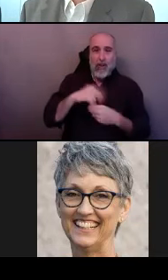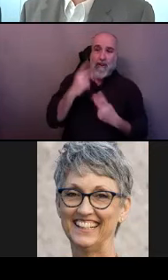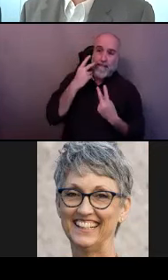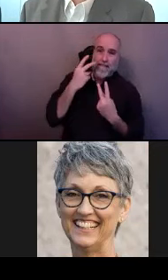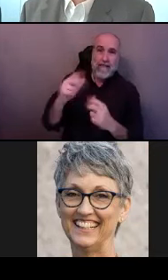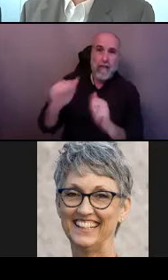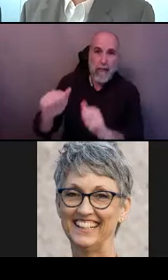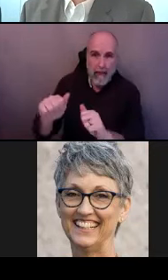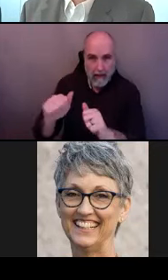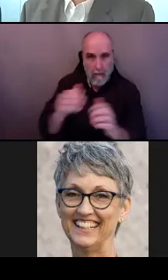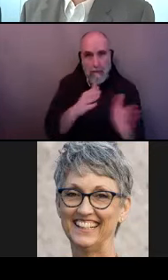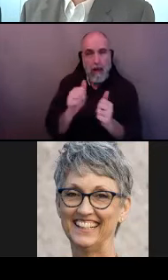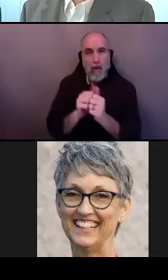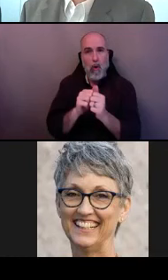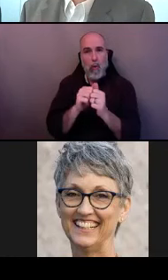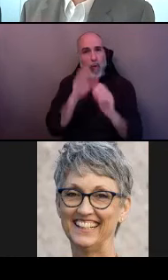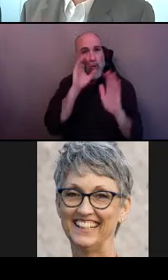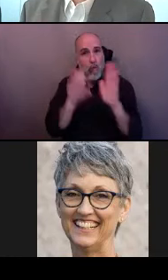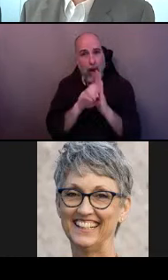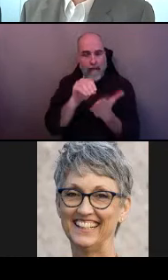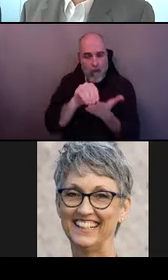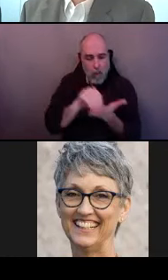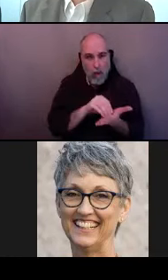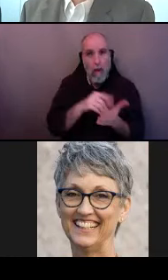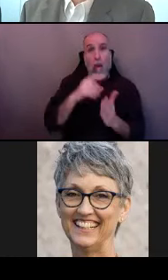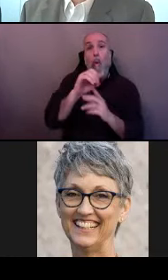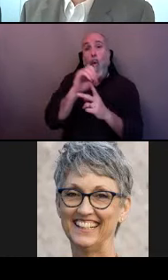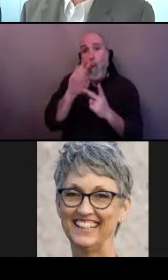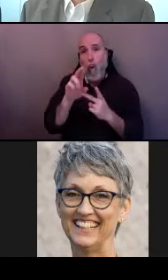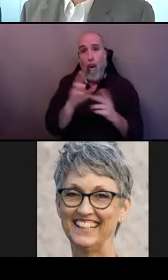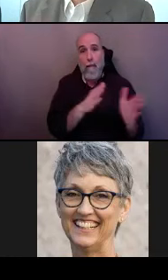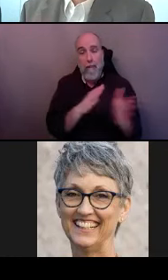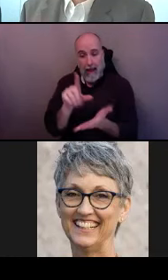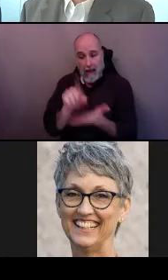plan with graphic notations or a plan with descriptive notes.